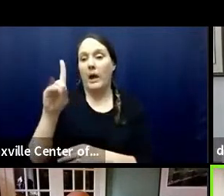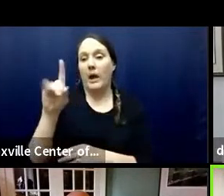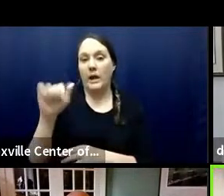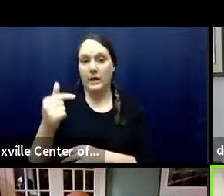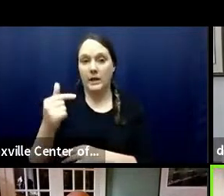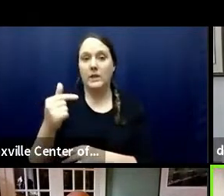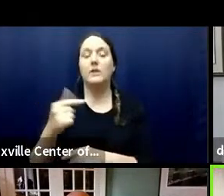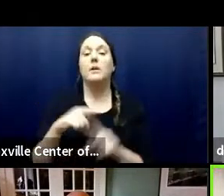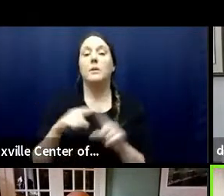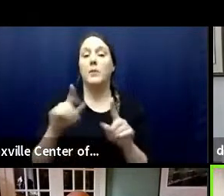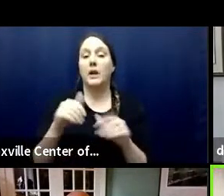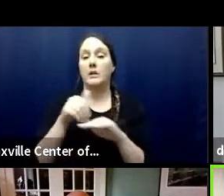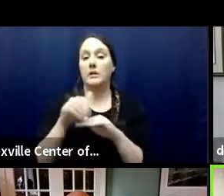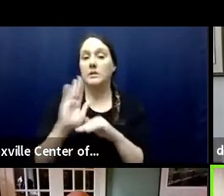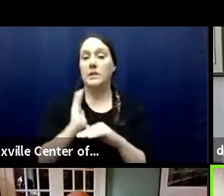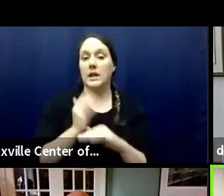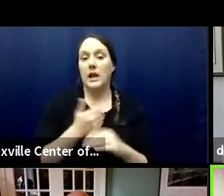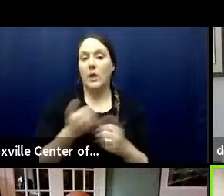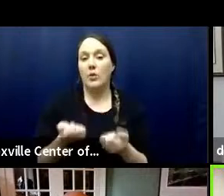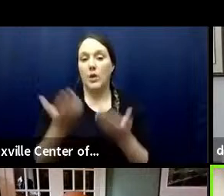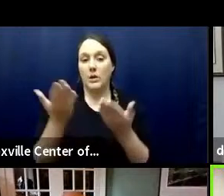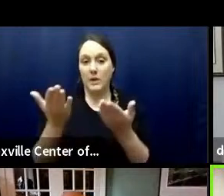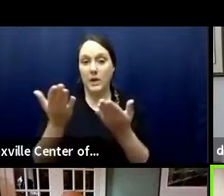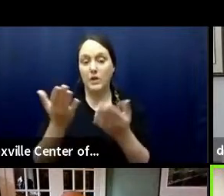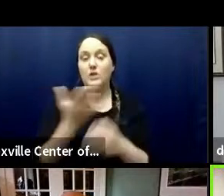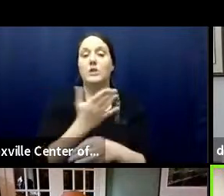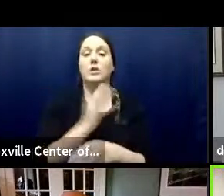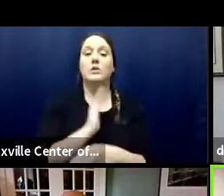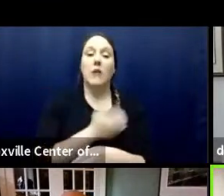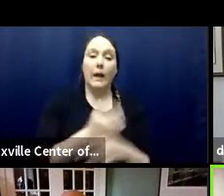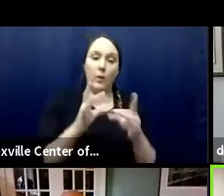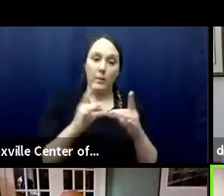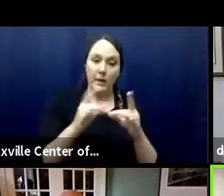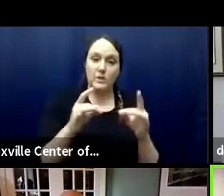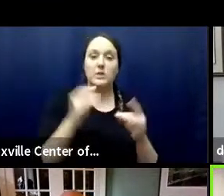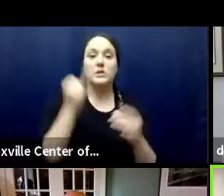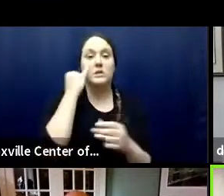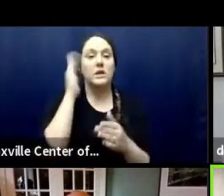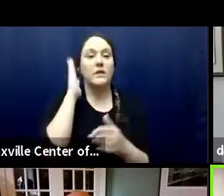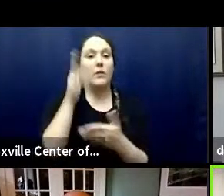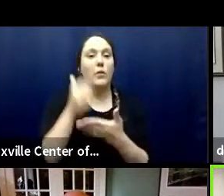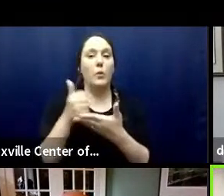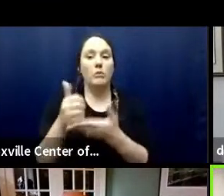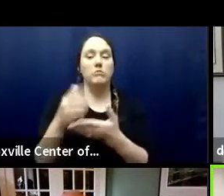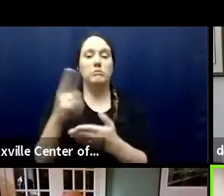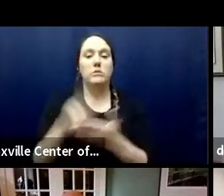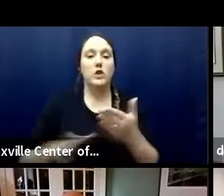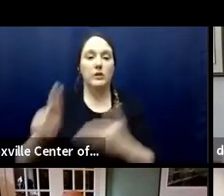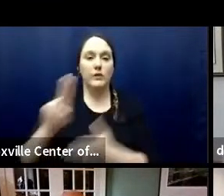send our recommendation, send our message if it would help the university.